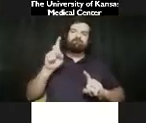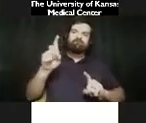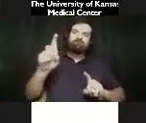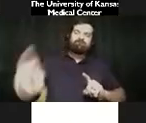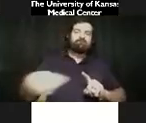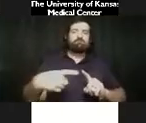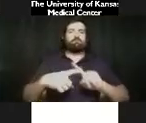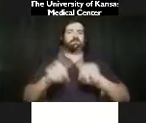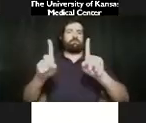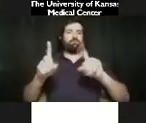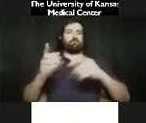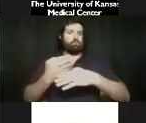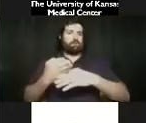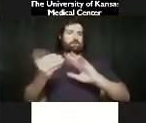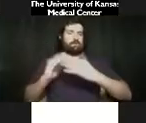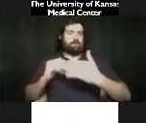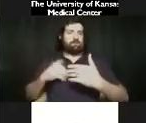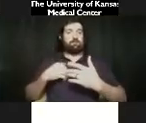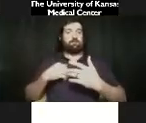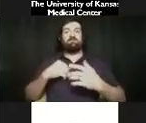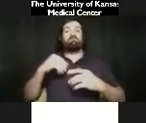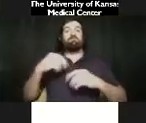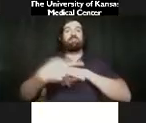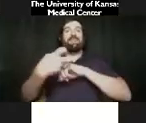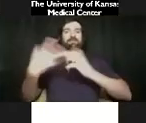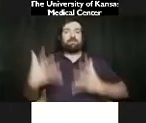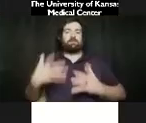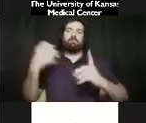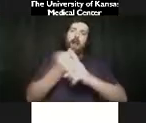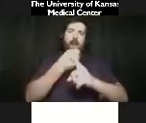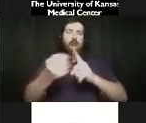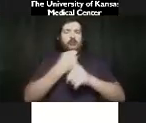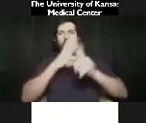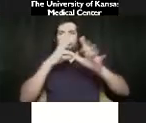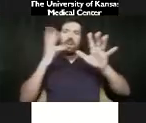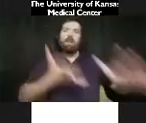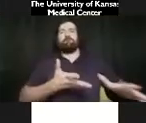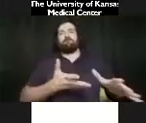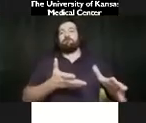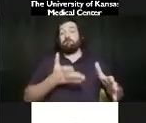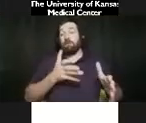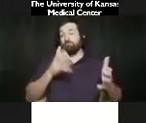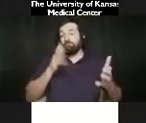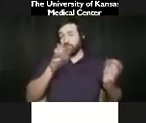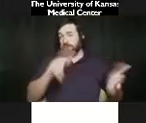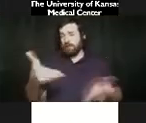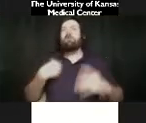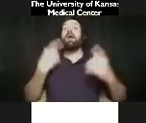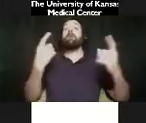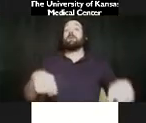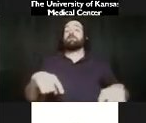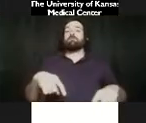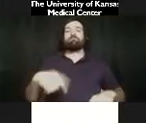was brutally beaten by thieves who left him for dead. Well, what happened? A